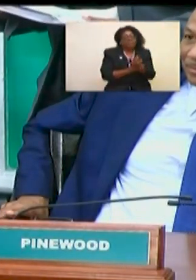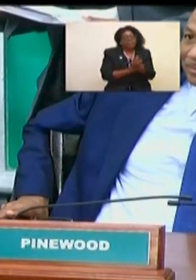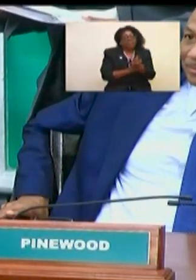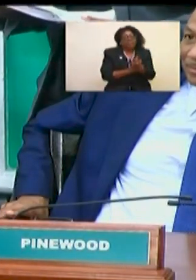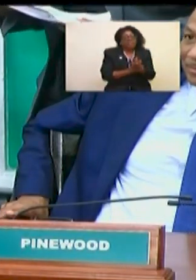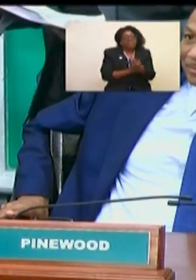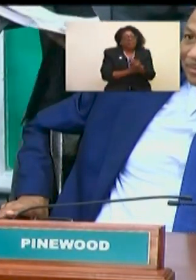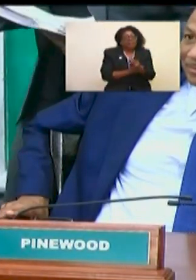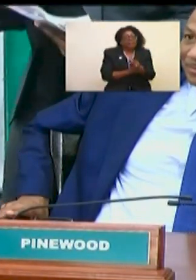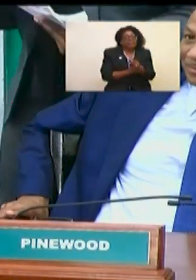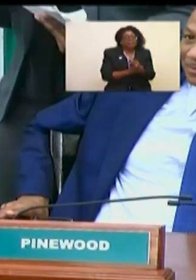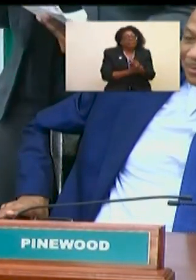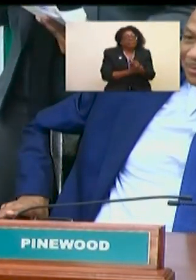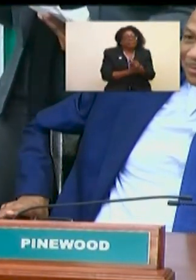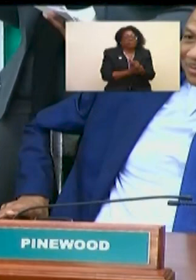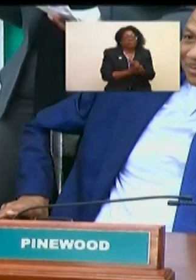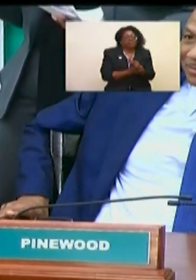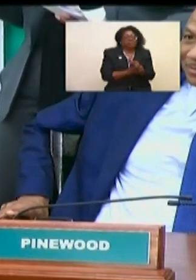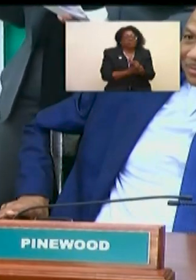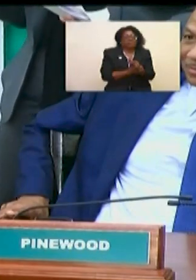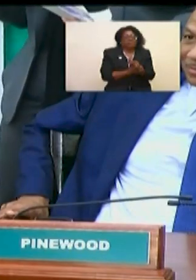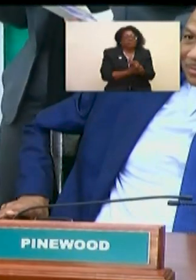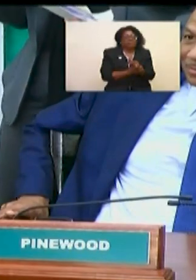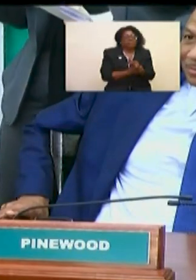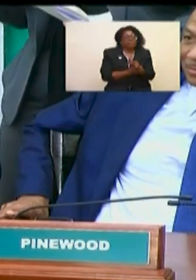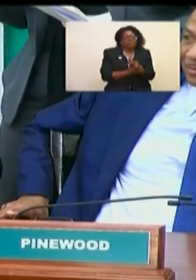didn't I say that? Yes.